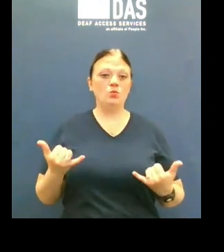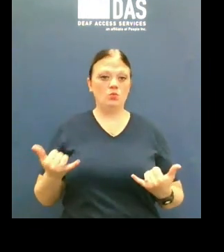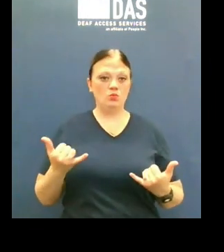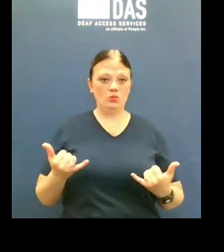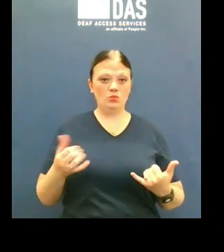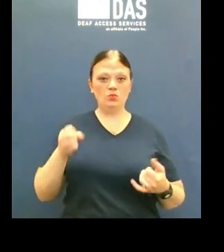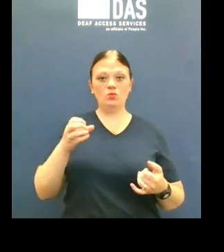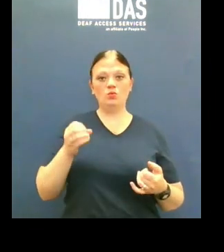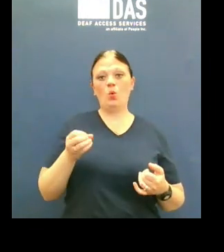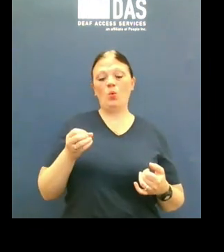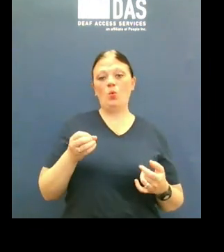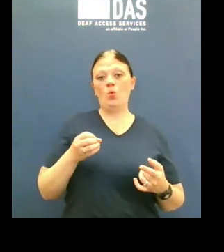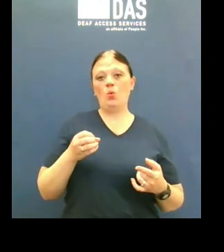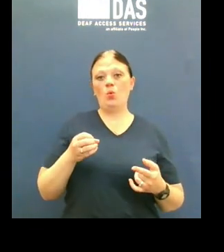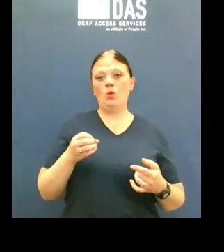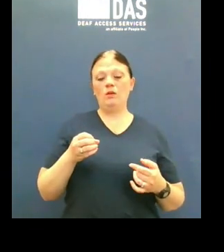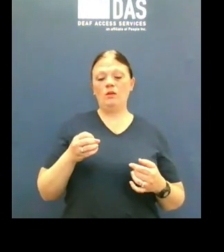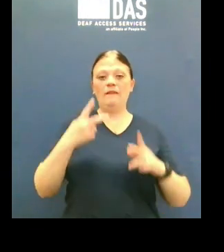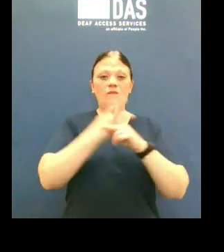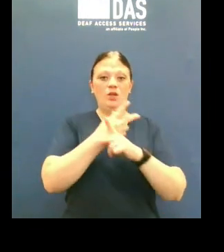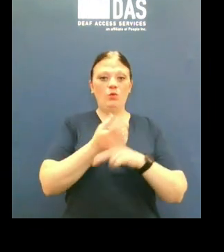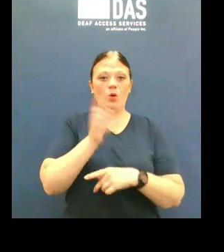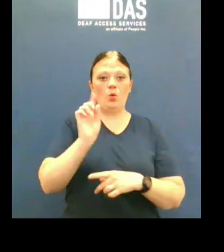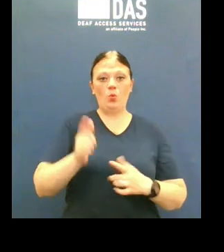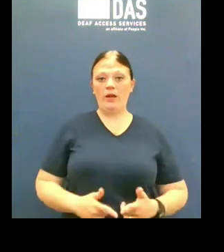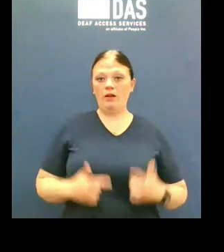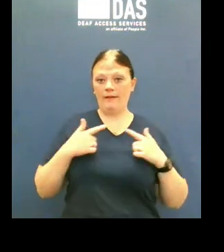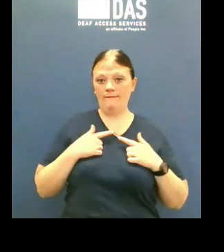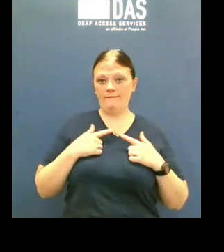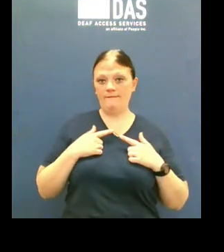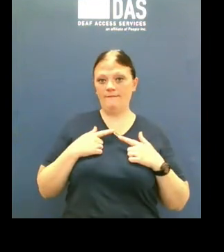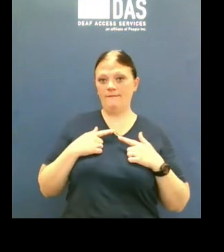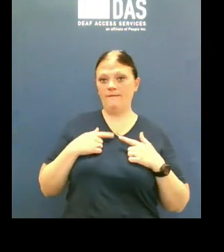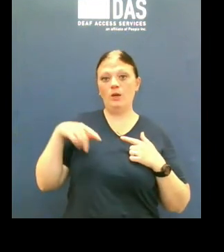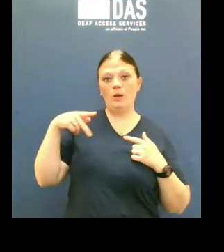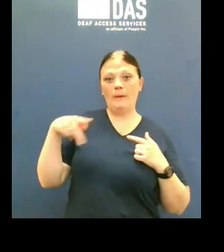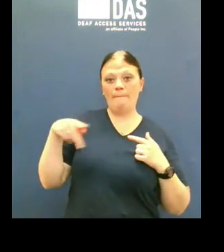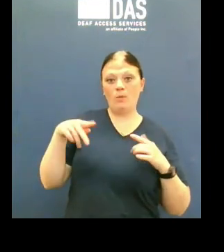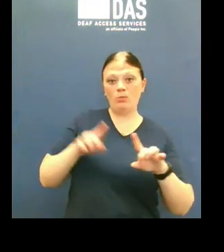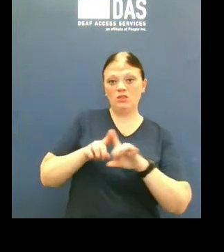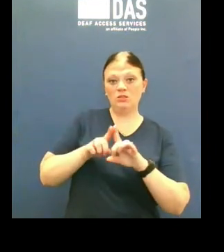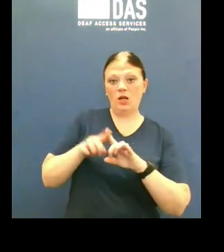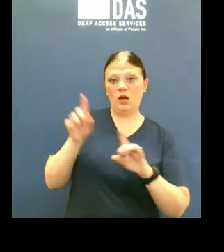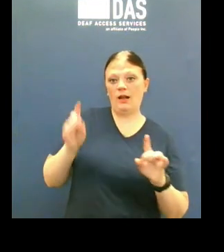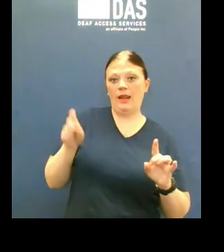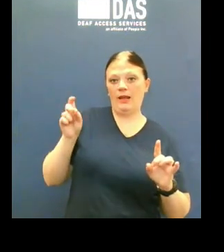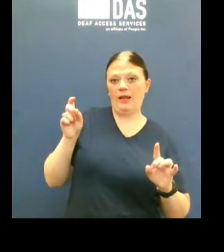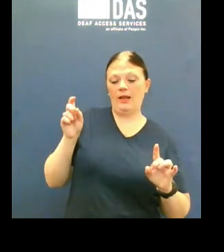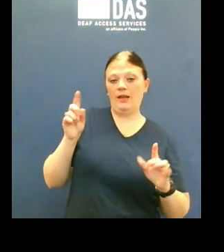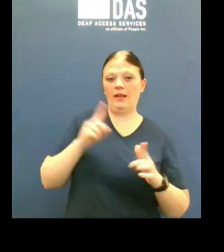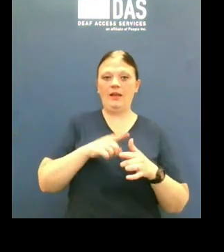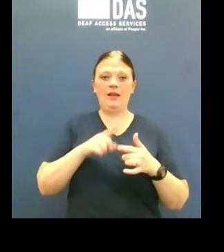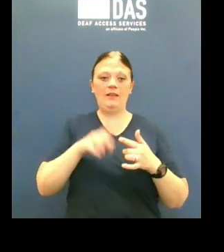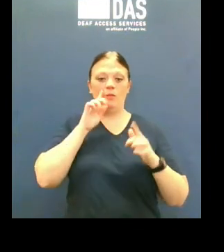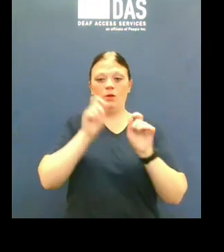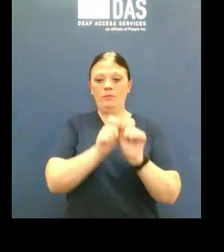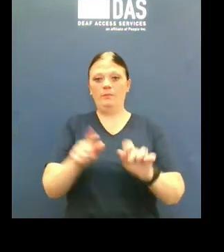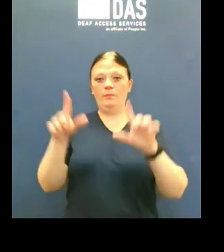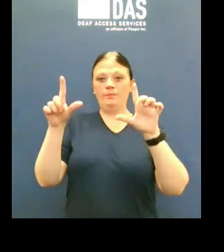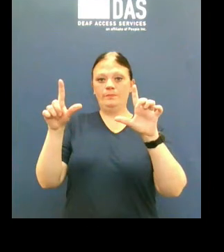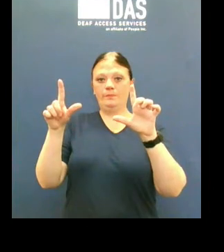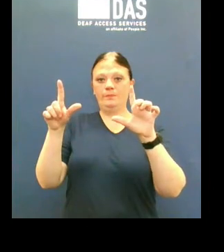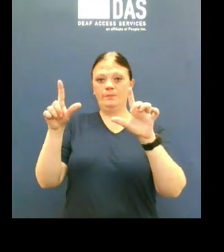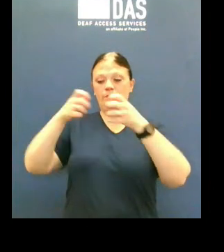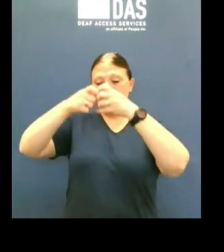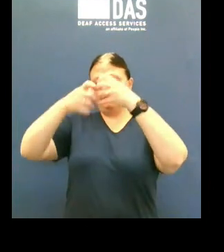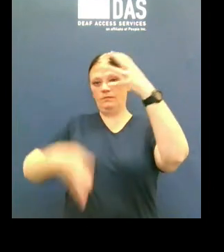do is you figure out where you live, click on one of these purple stars, and there'll be a little pop-up window that'll